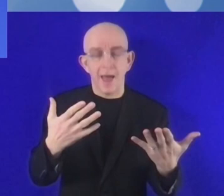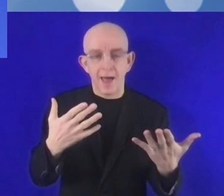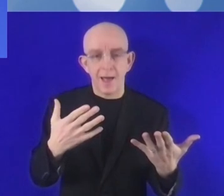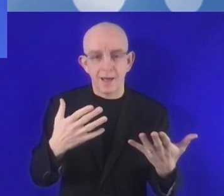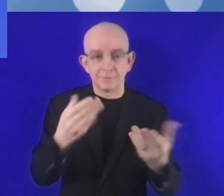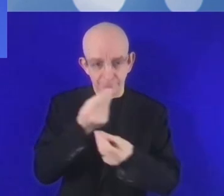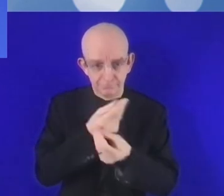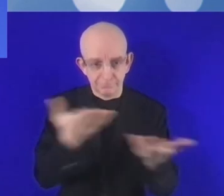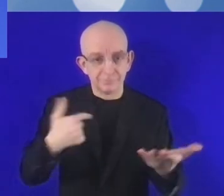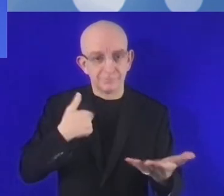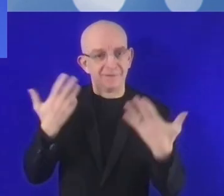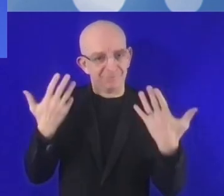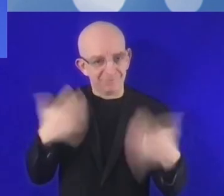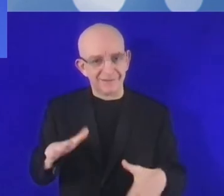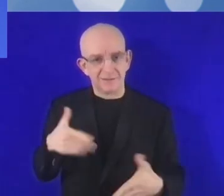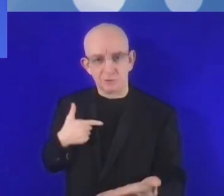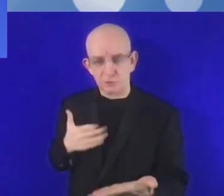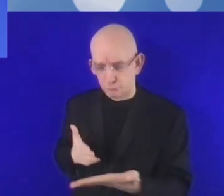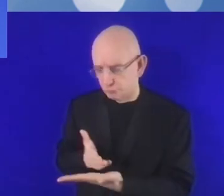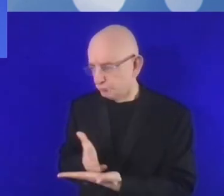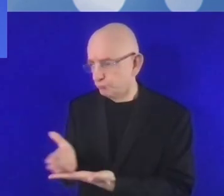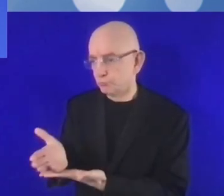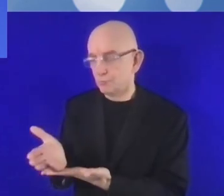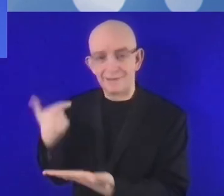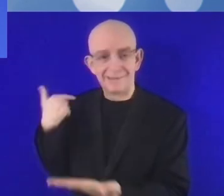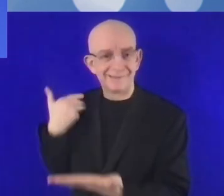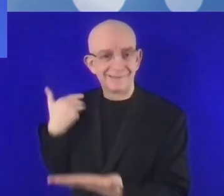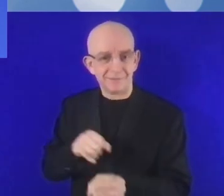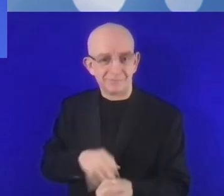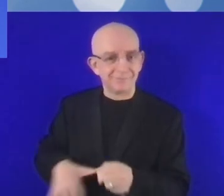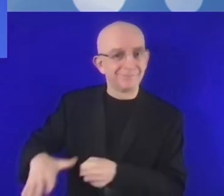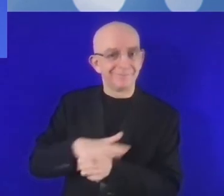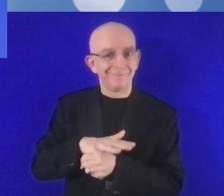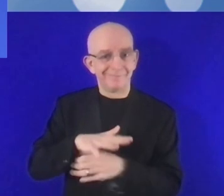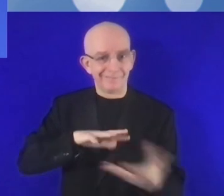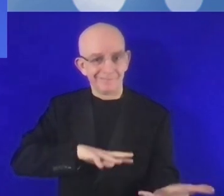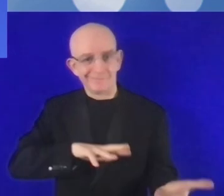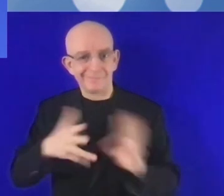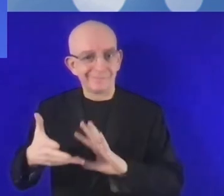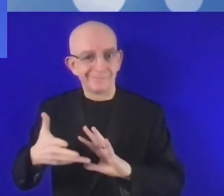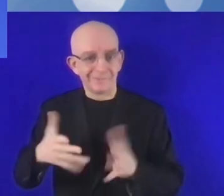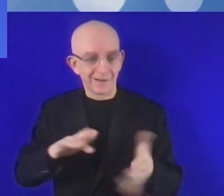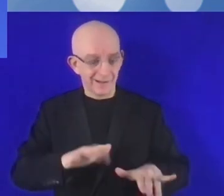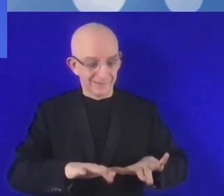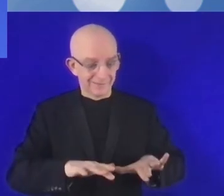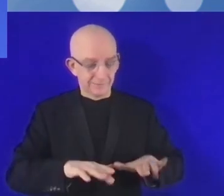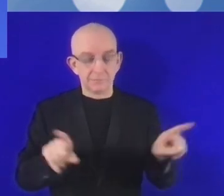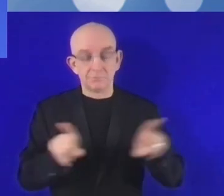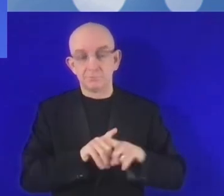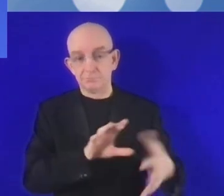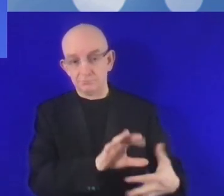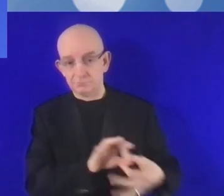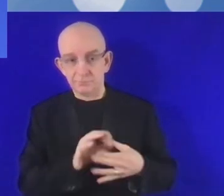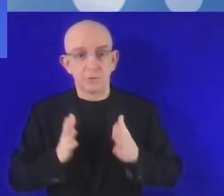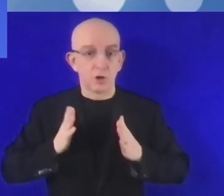do the economic lack of education and poverty. I would like to